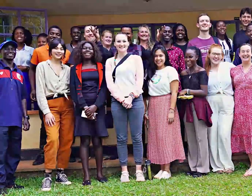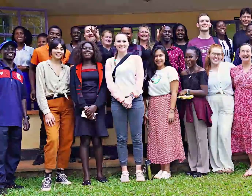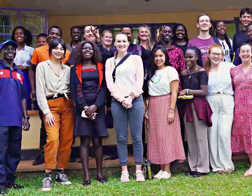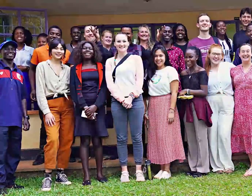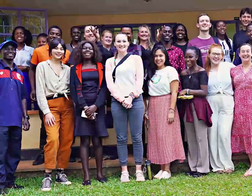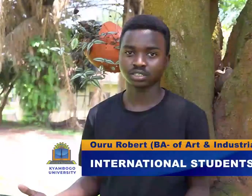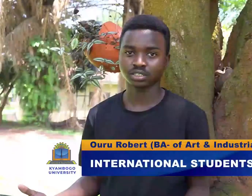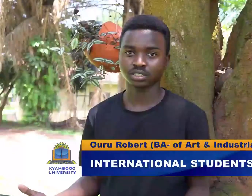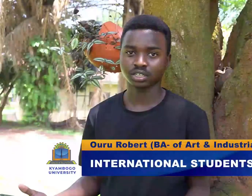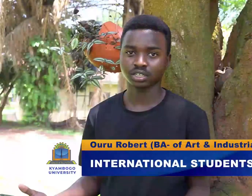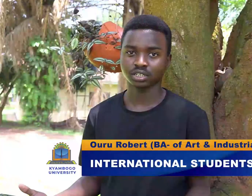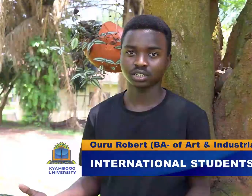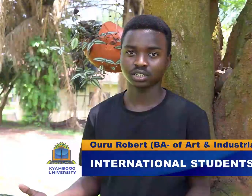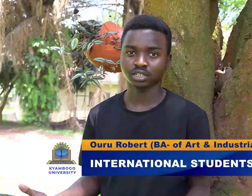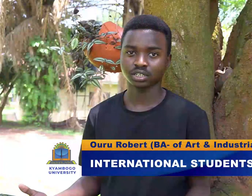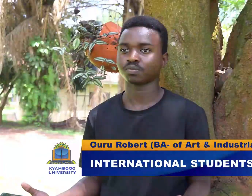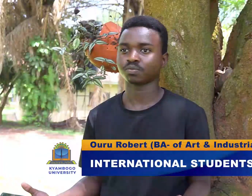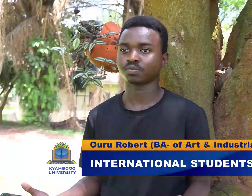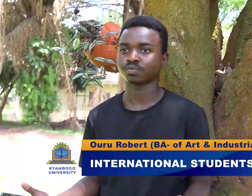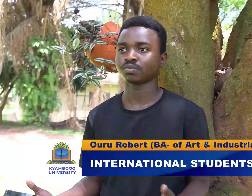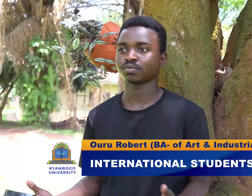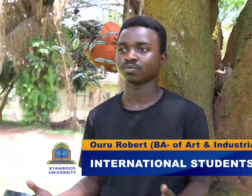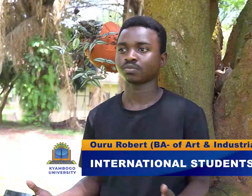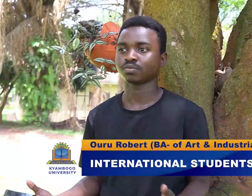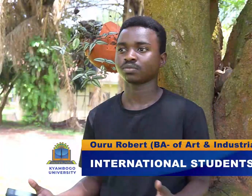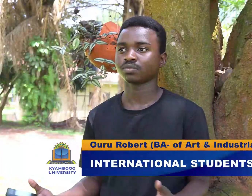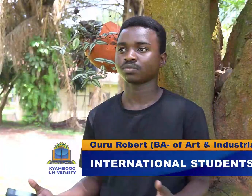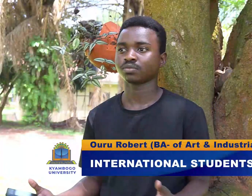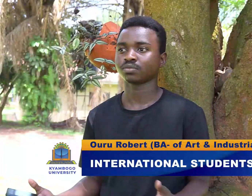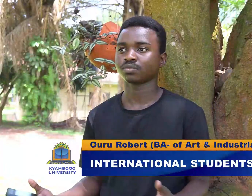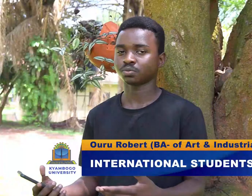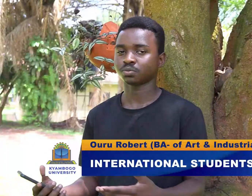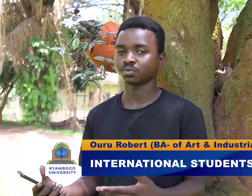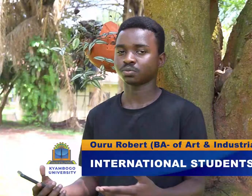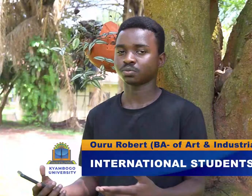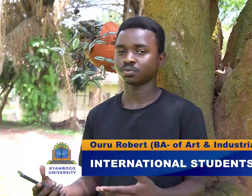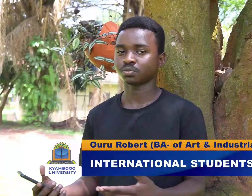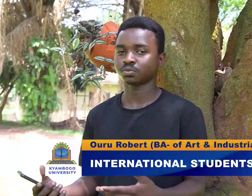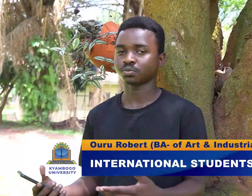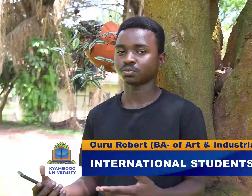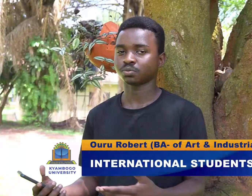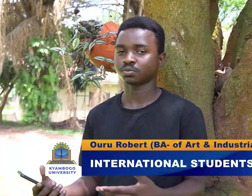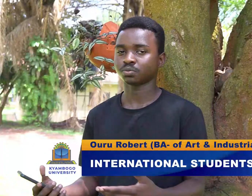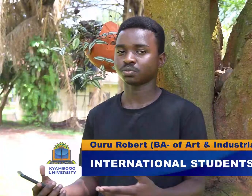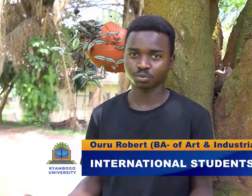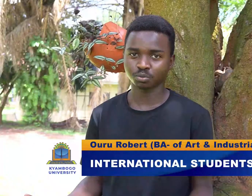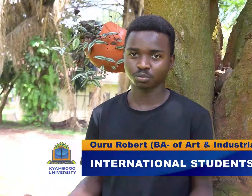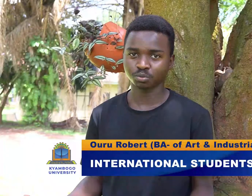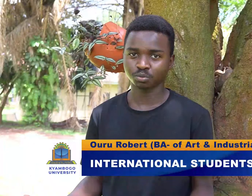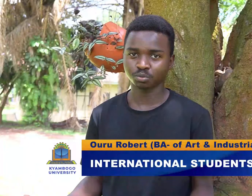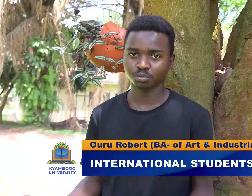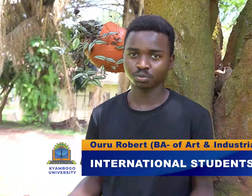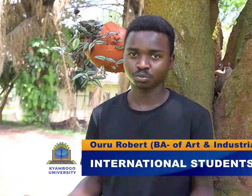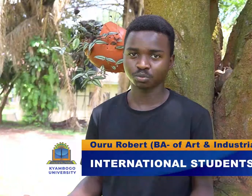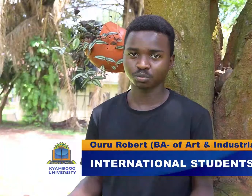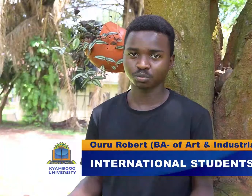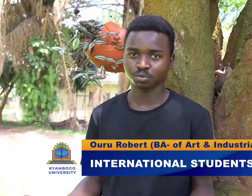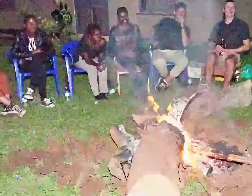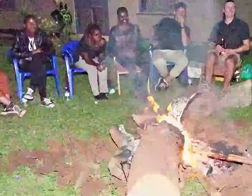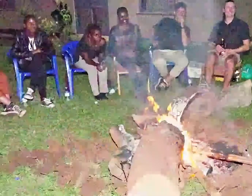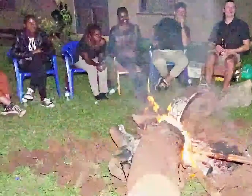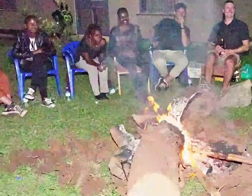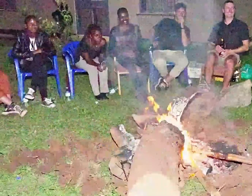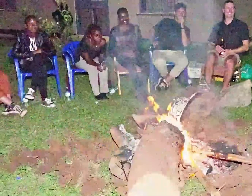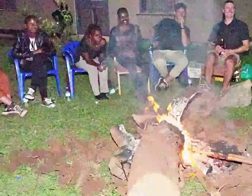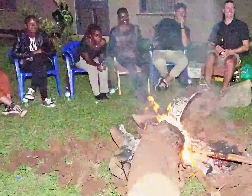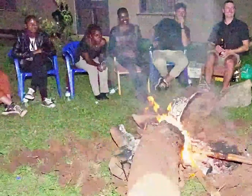side where we come from. People are hospitable, they are all welcoming. There's never a dull moment here. You'll always have fun, you'll always enjoy